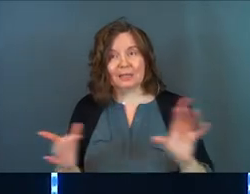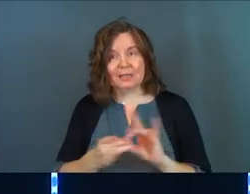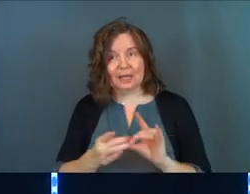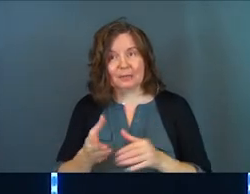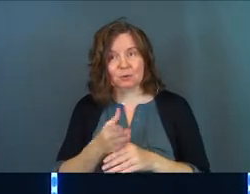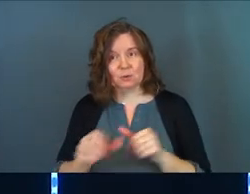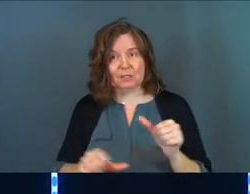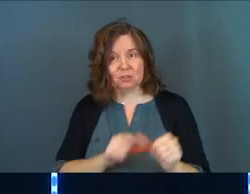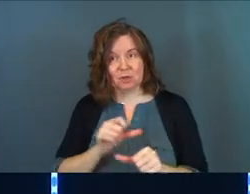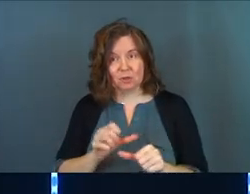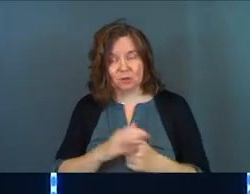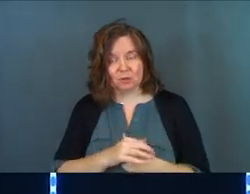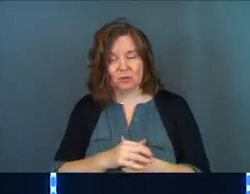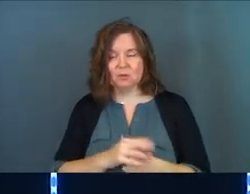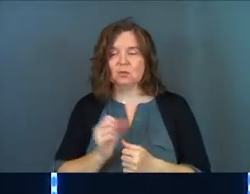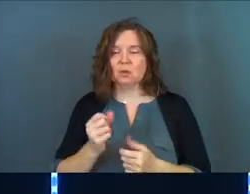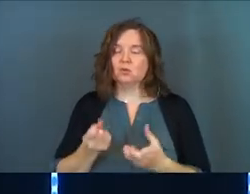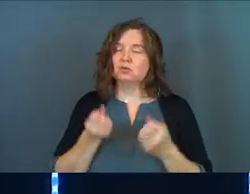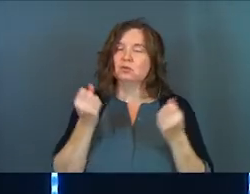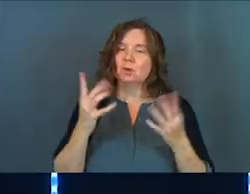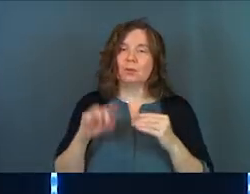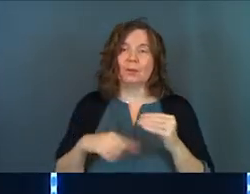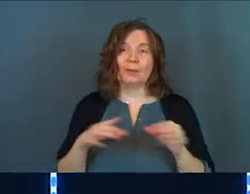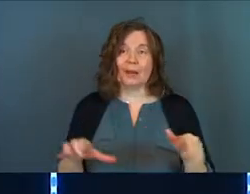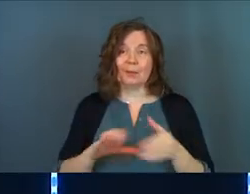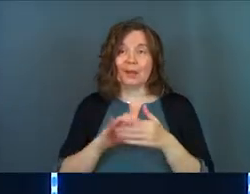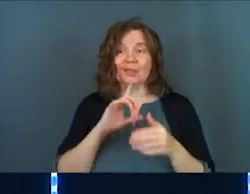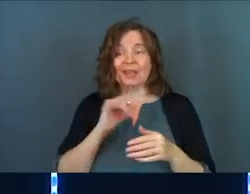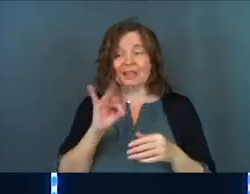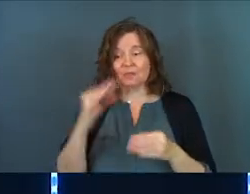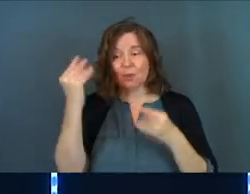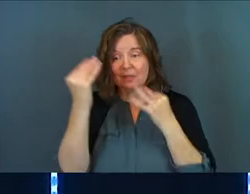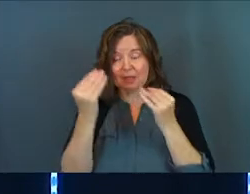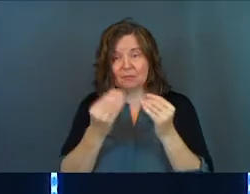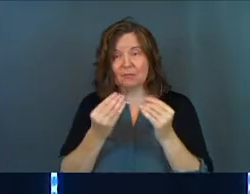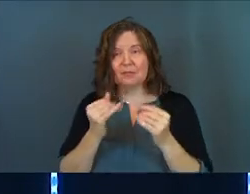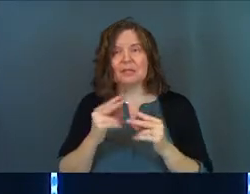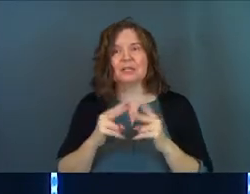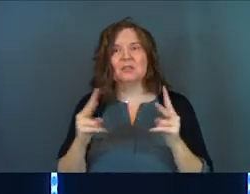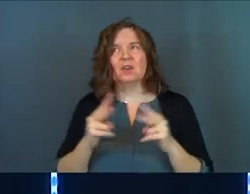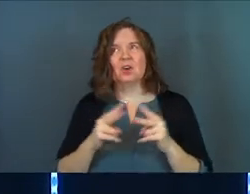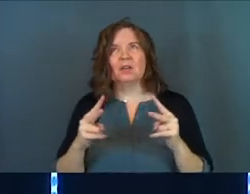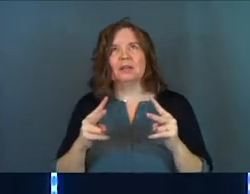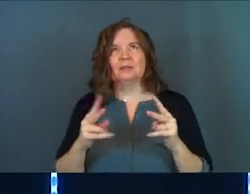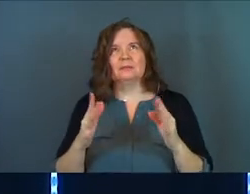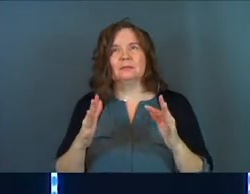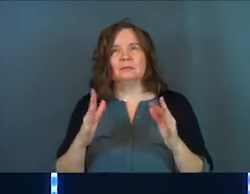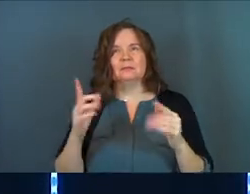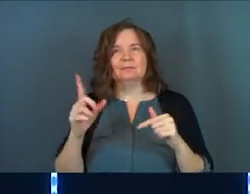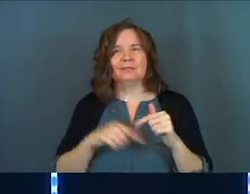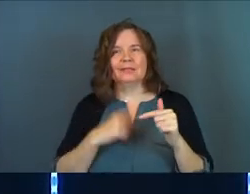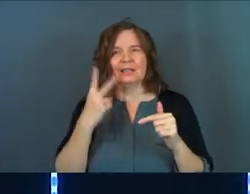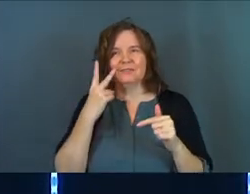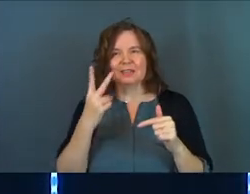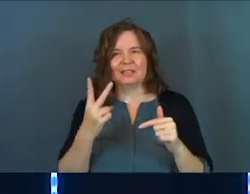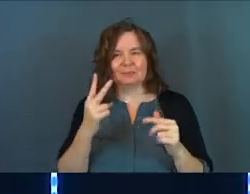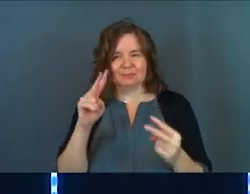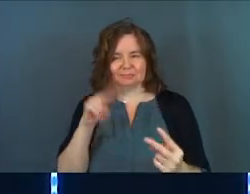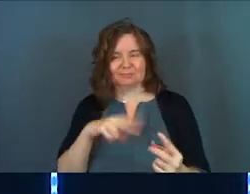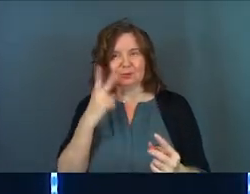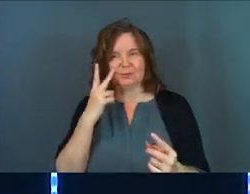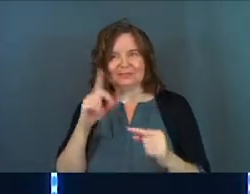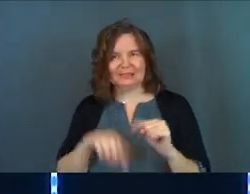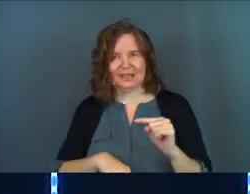connected between each other. And so there's so much about a marriage that actually, if you think it through, it's very, very invisible to the naked